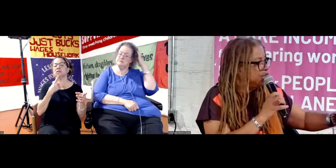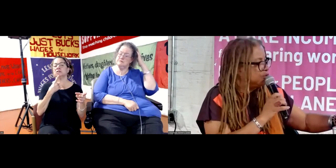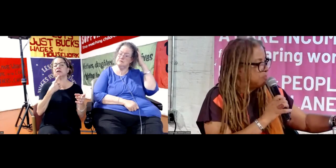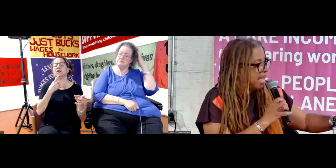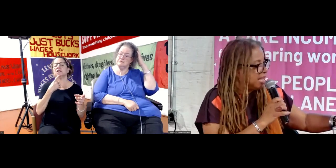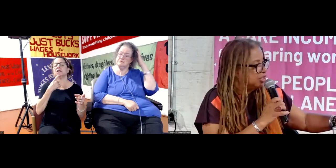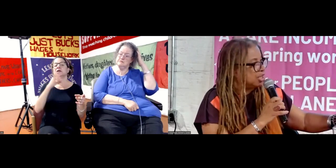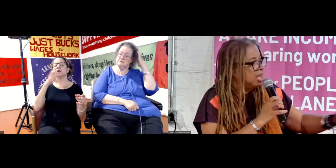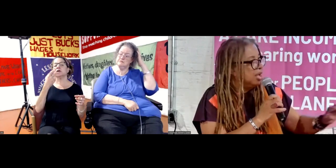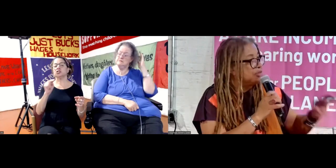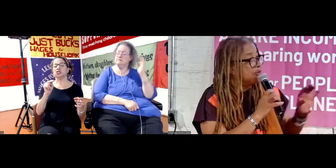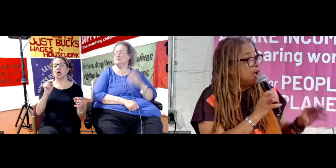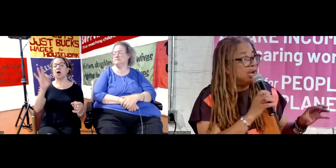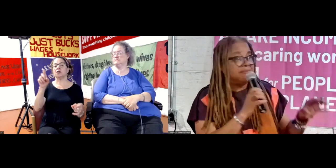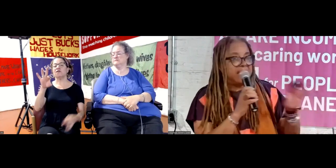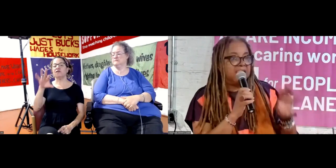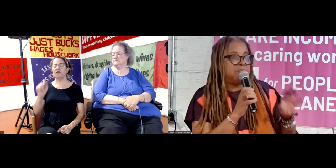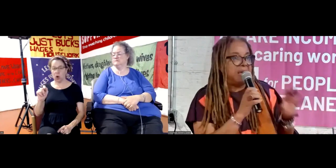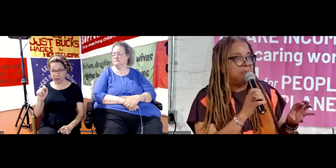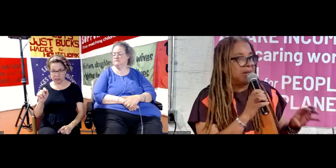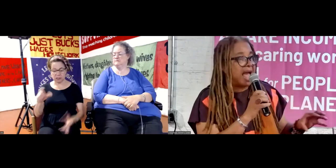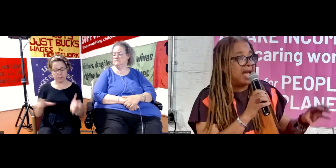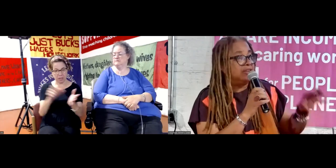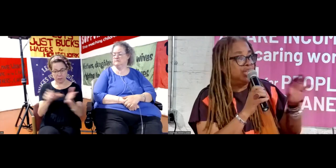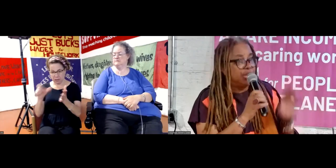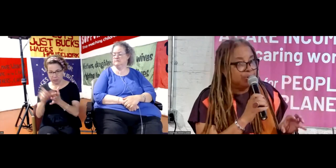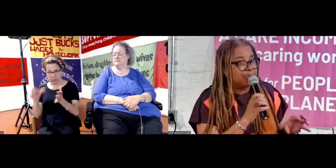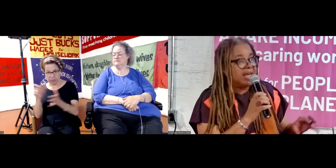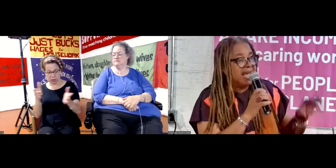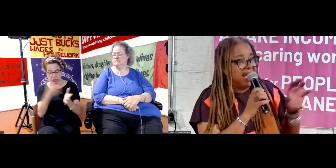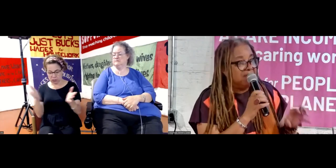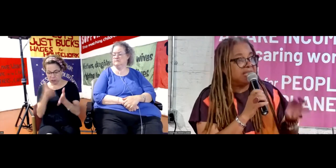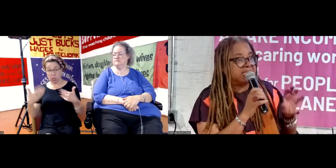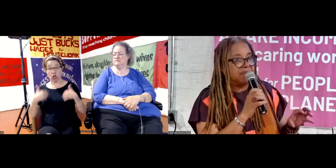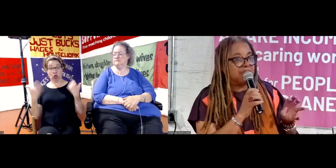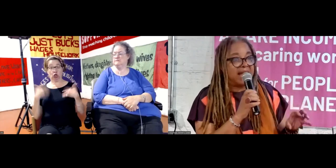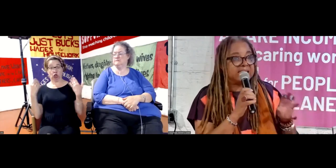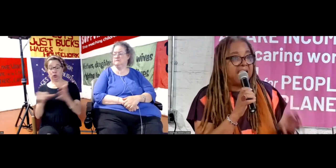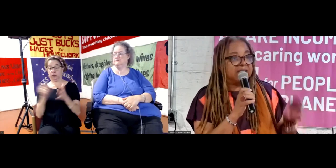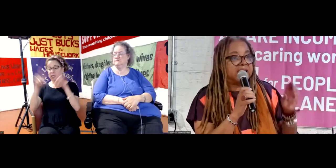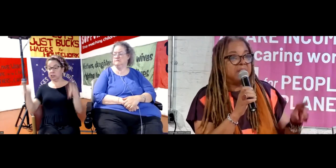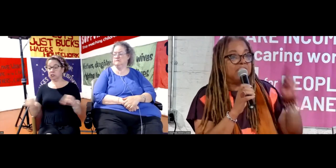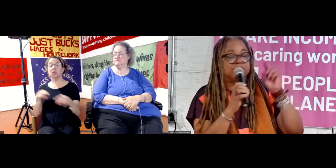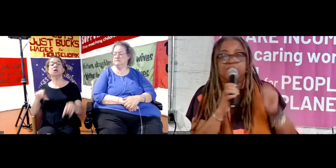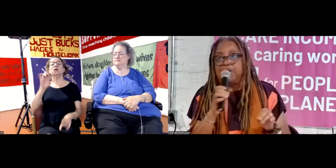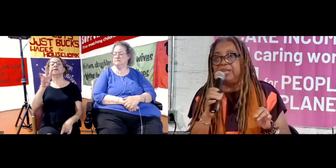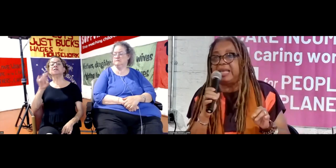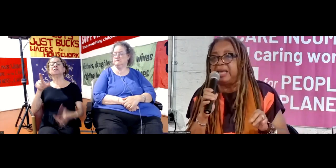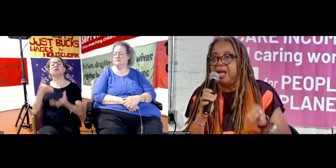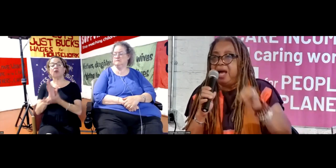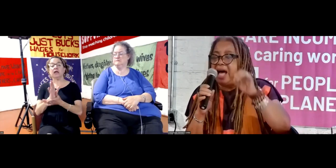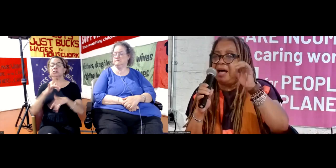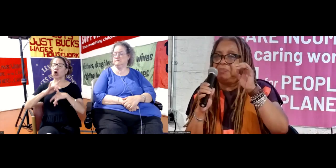had the youth page. The role of young people and youth in the civil rights era, some of those